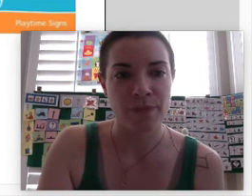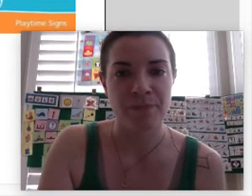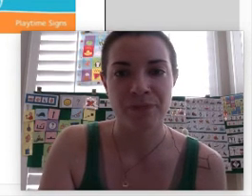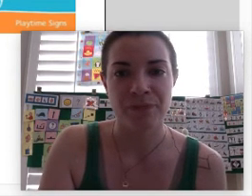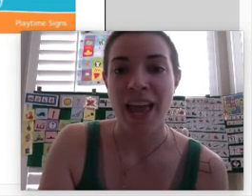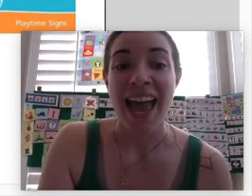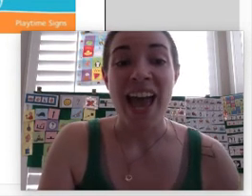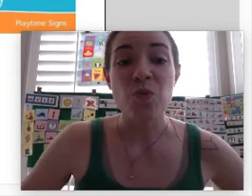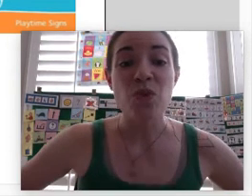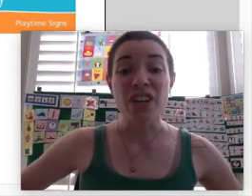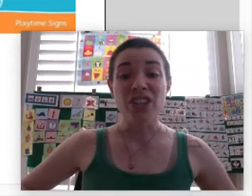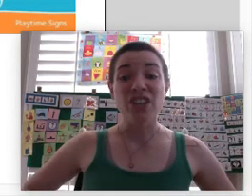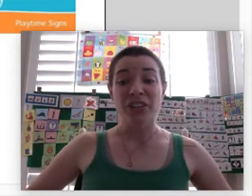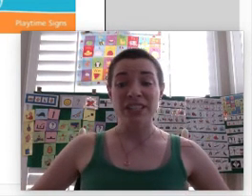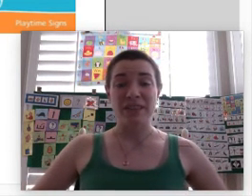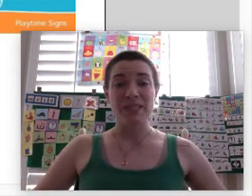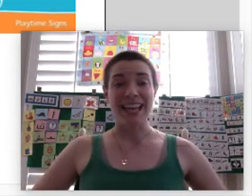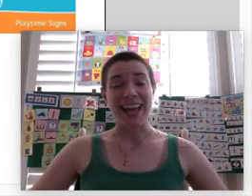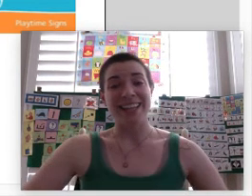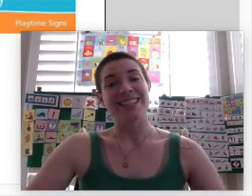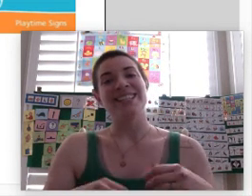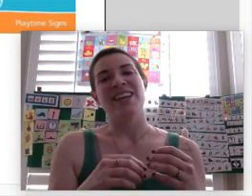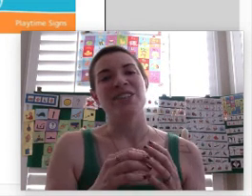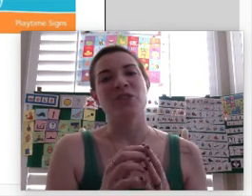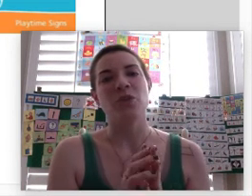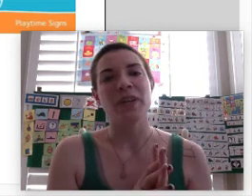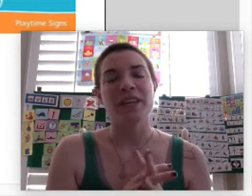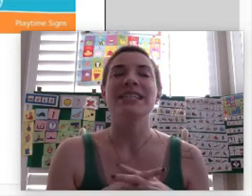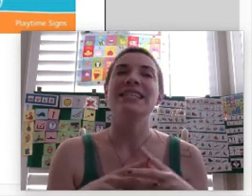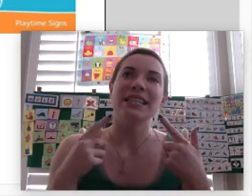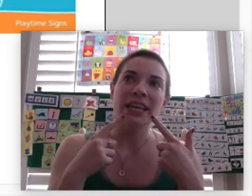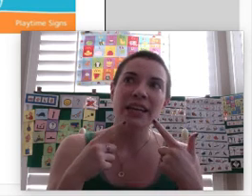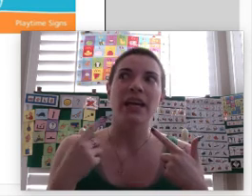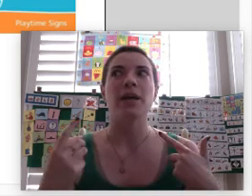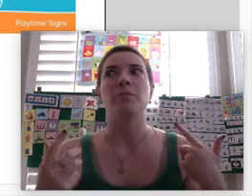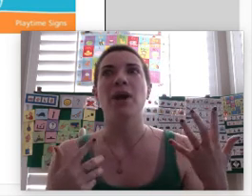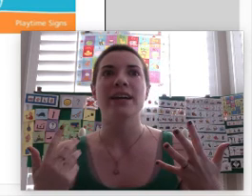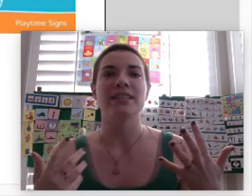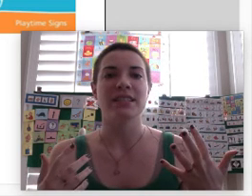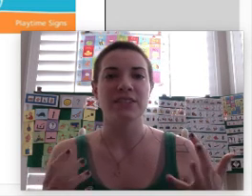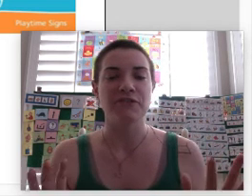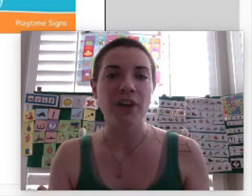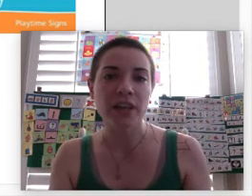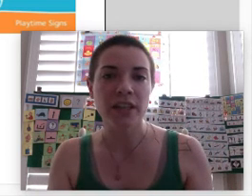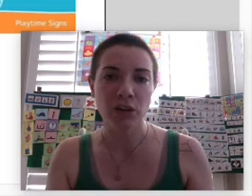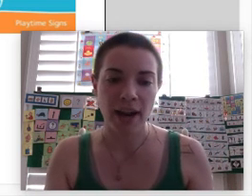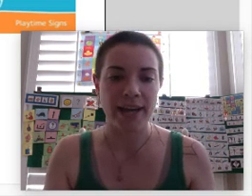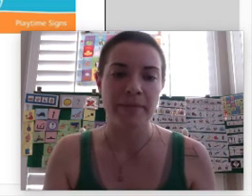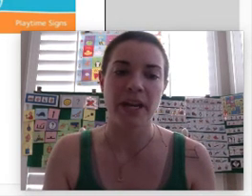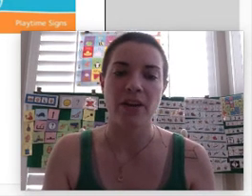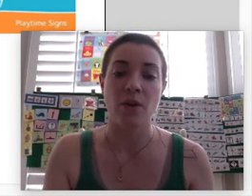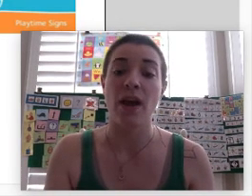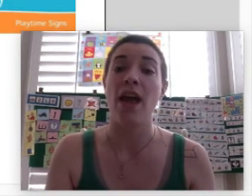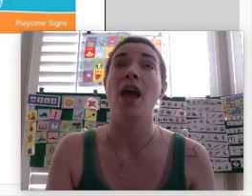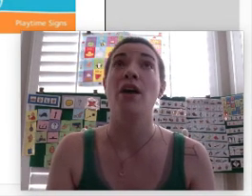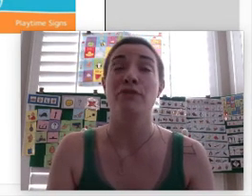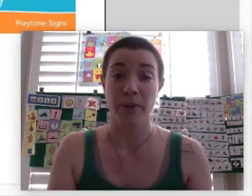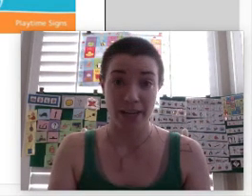presentation and we're gonna learn some signs so that we can sing and practice this fun little rhyme that I